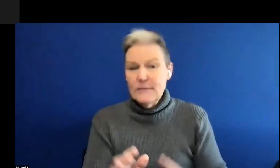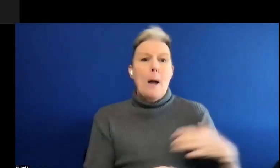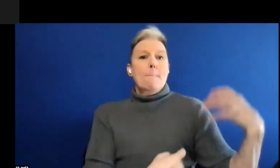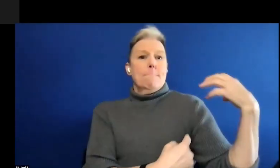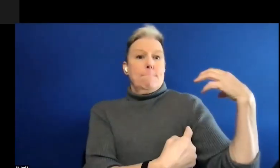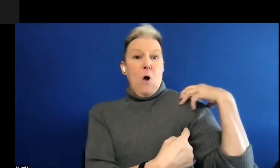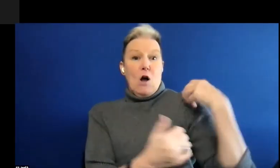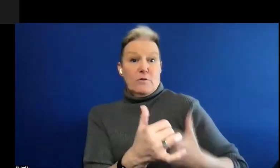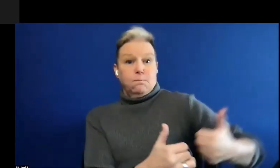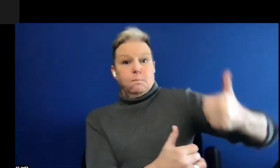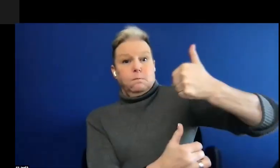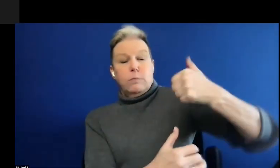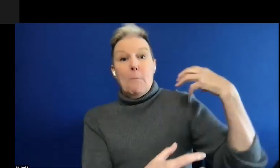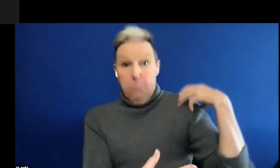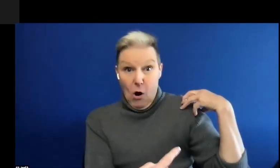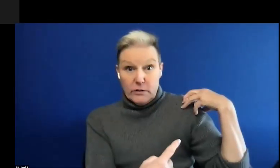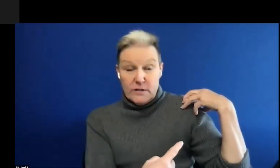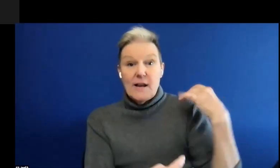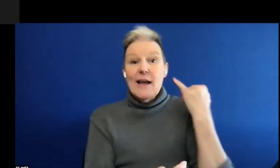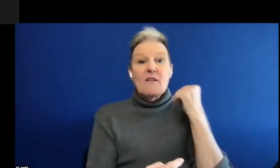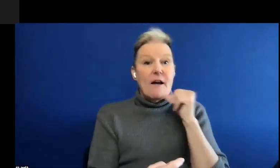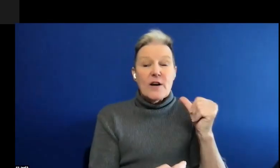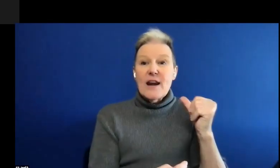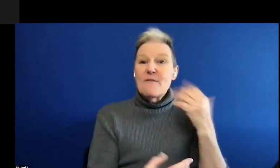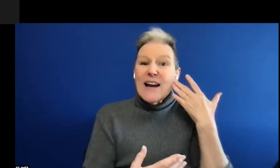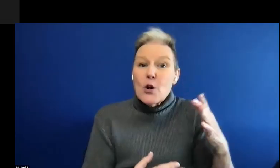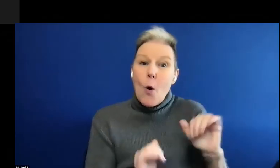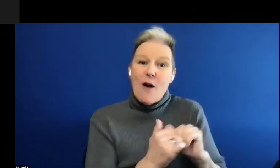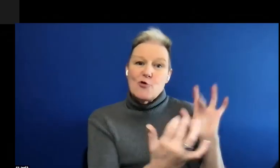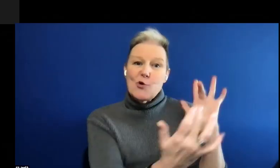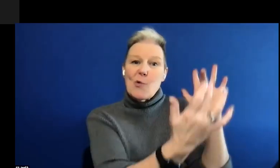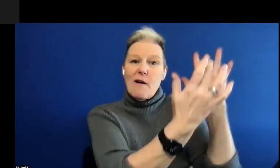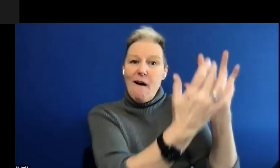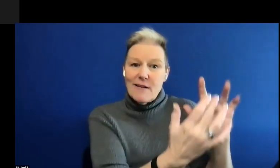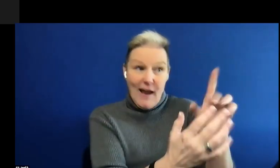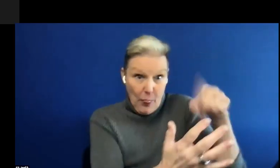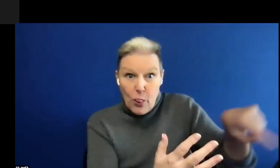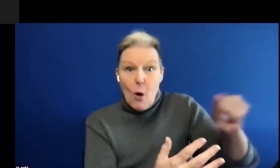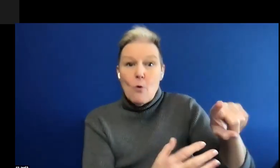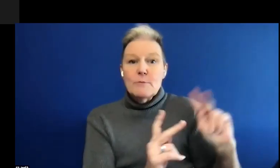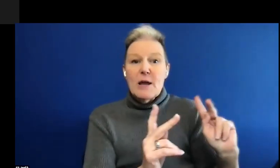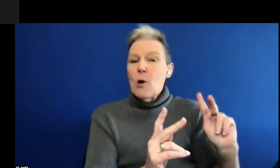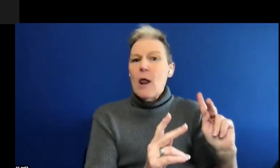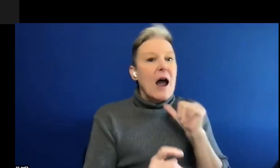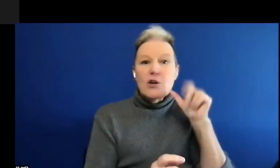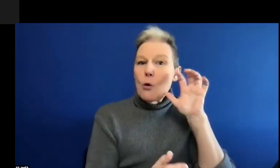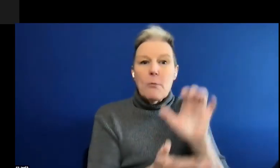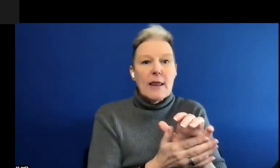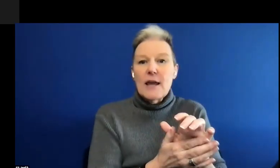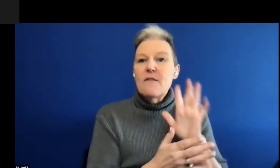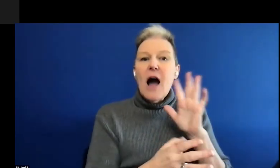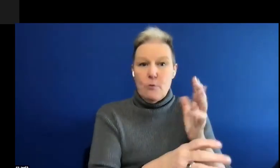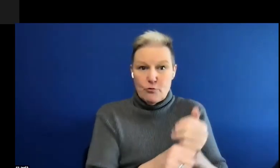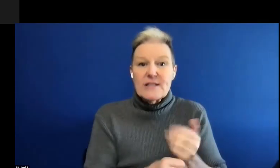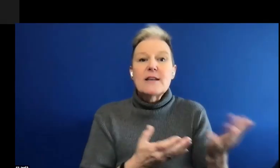bosses, for lack of a better word. Had I not known how to contact those individuals, I do not believe I would have